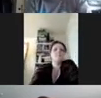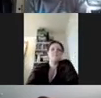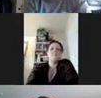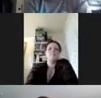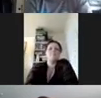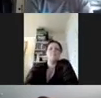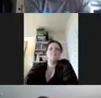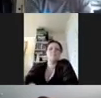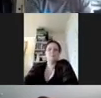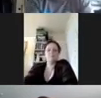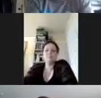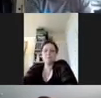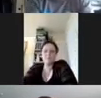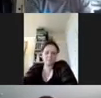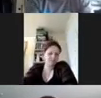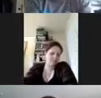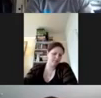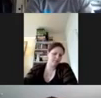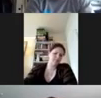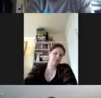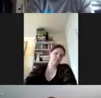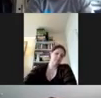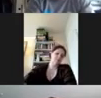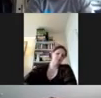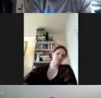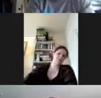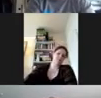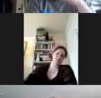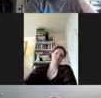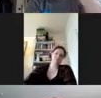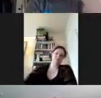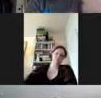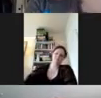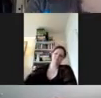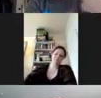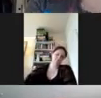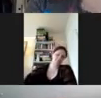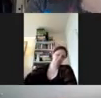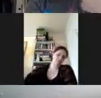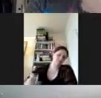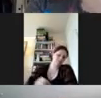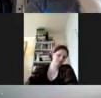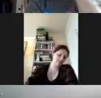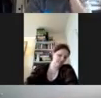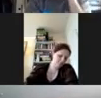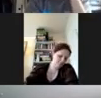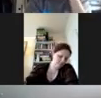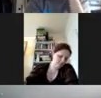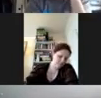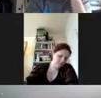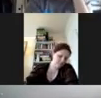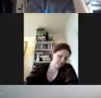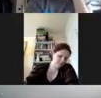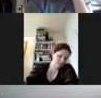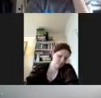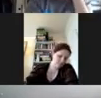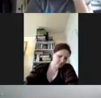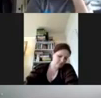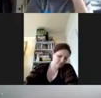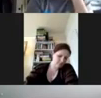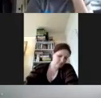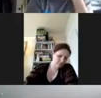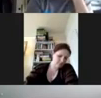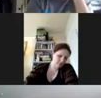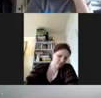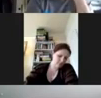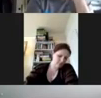COVID-19 sort of resource page on our digital Brighton and Hove signposting website. It's being updated weekly. It's